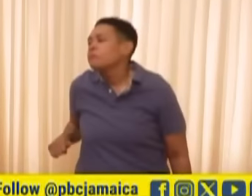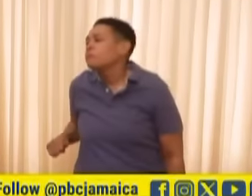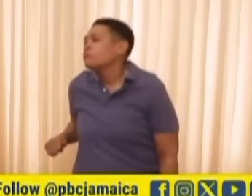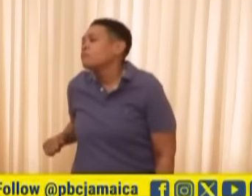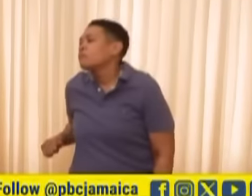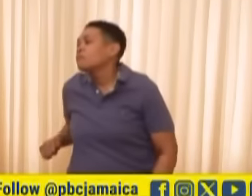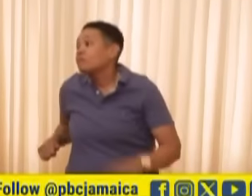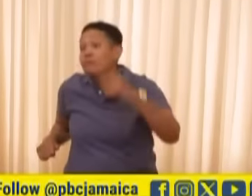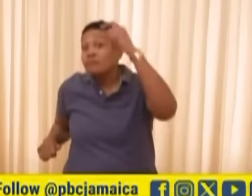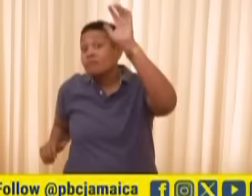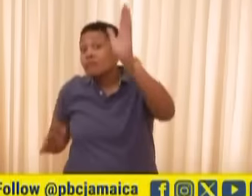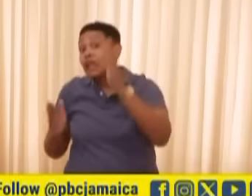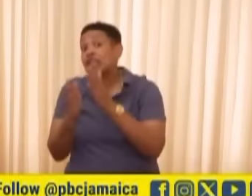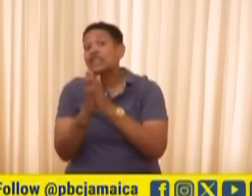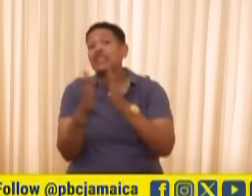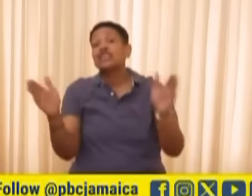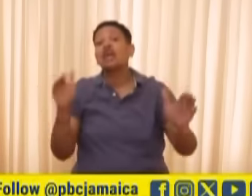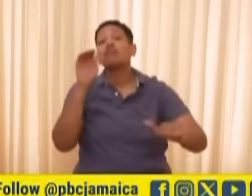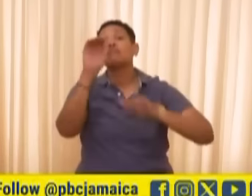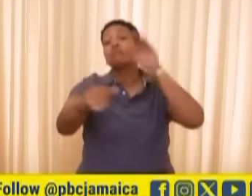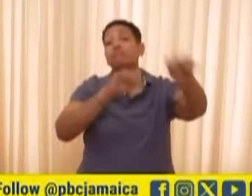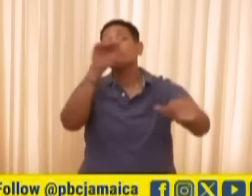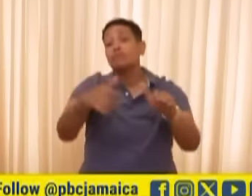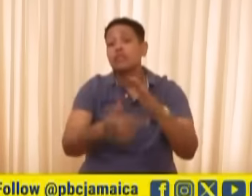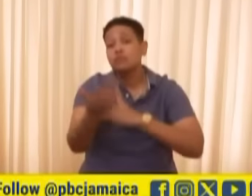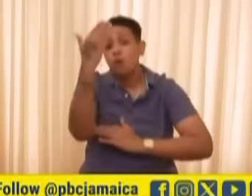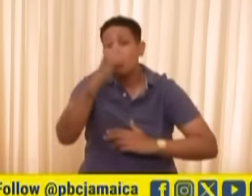I'm going to make a general appeal this morning